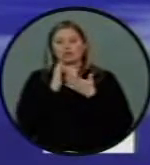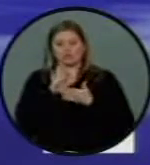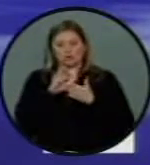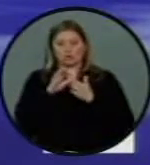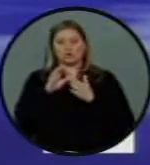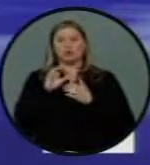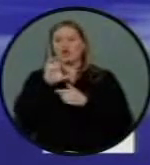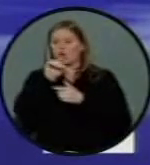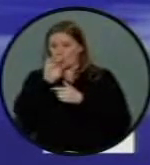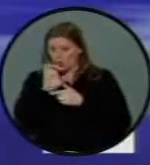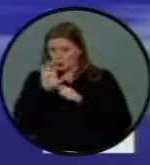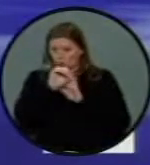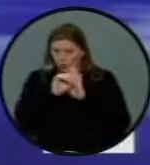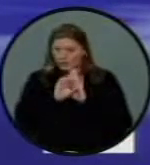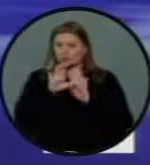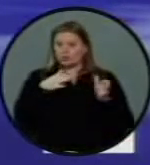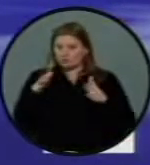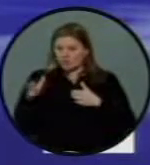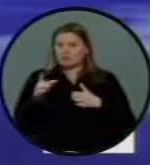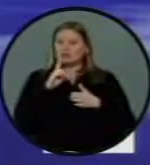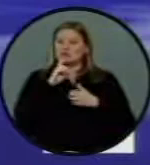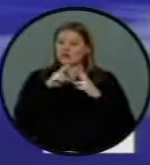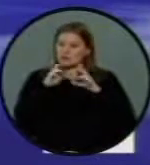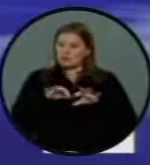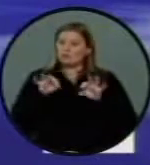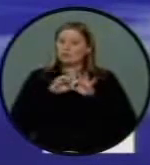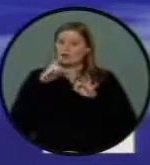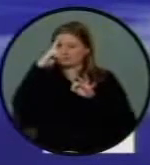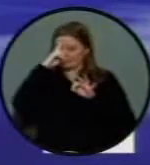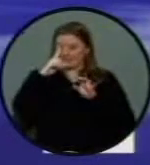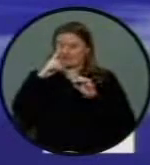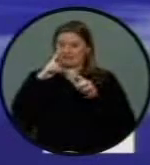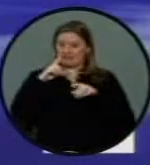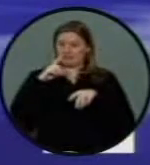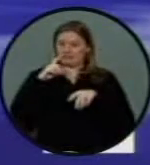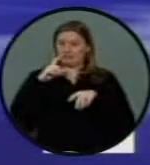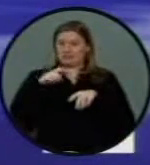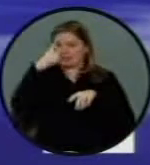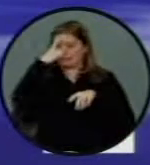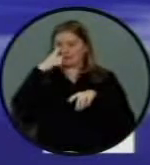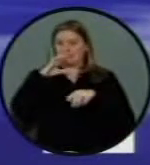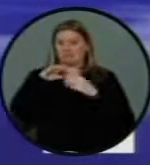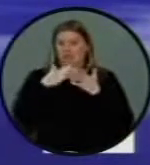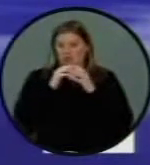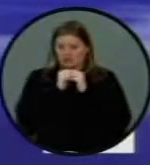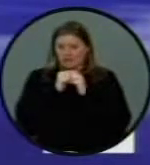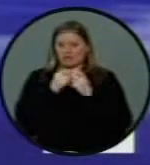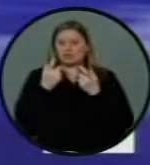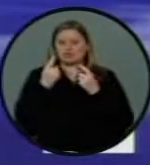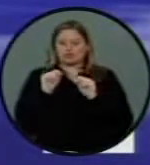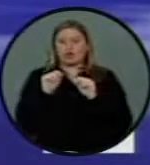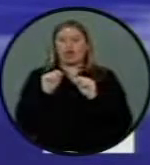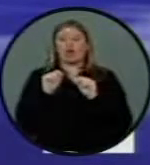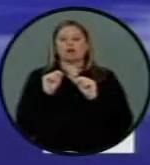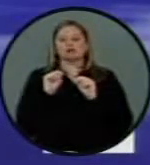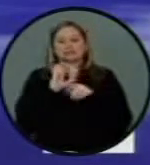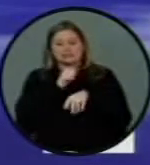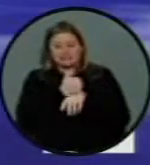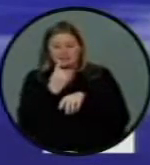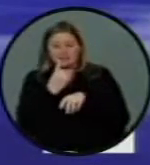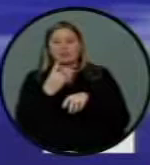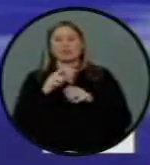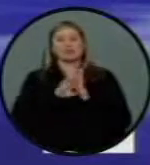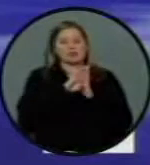code and your plans is really critical. And we tried very hard to knit together something that the development community